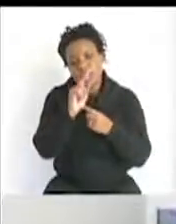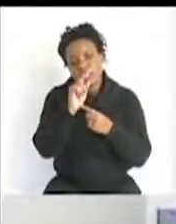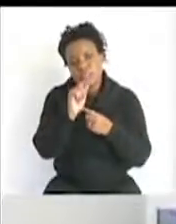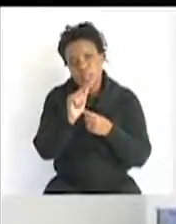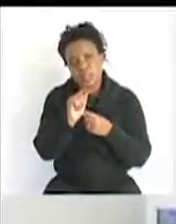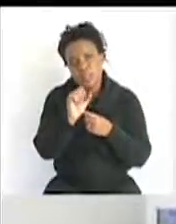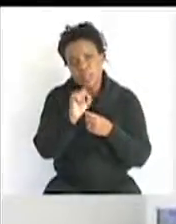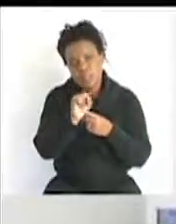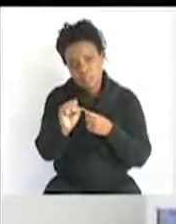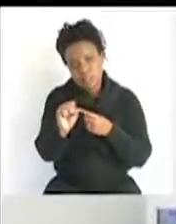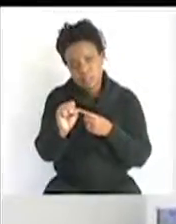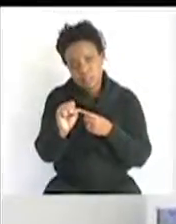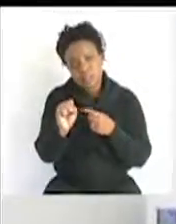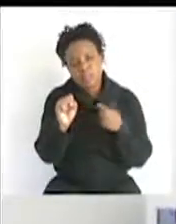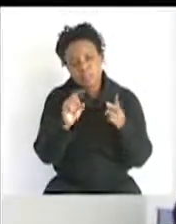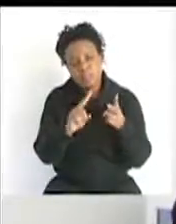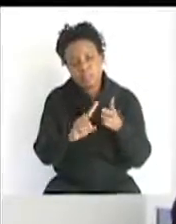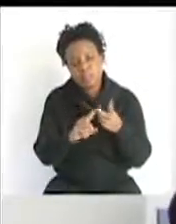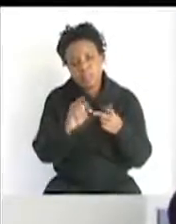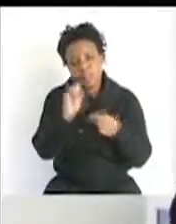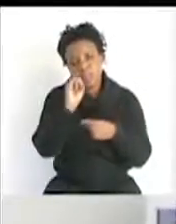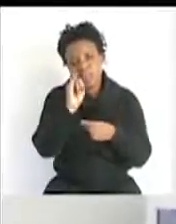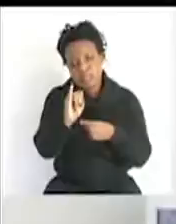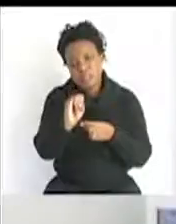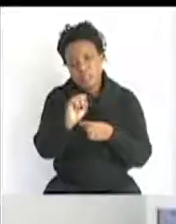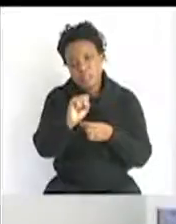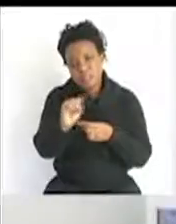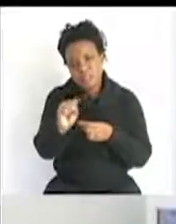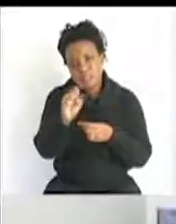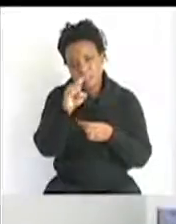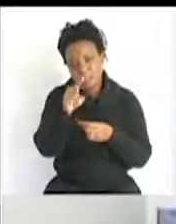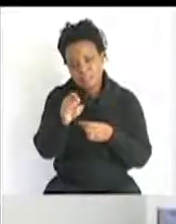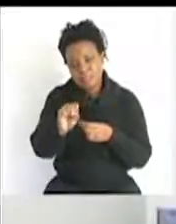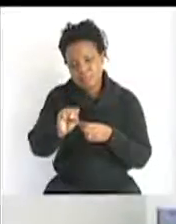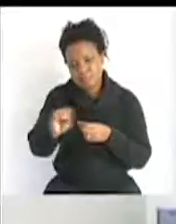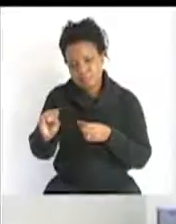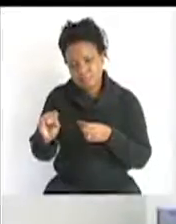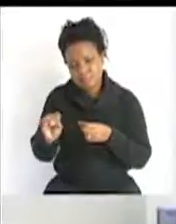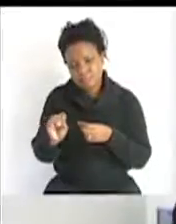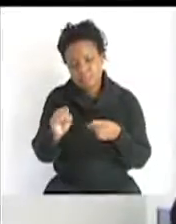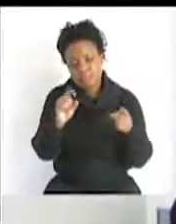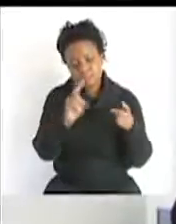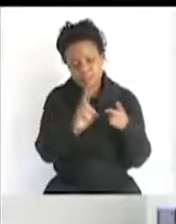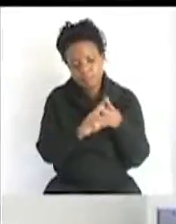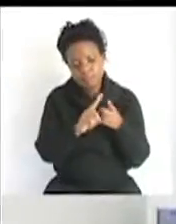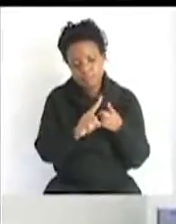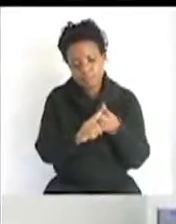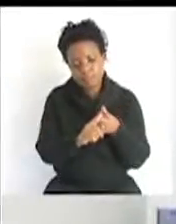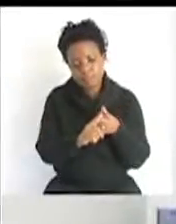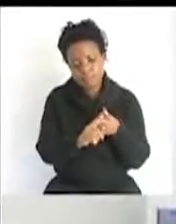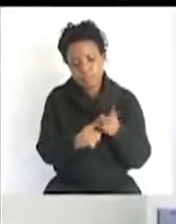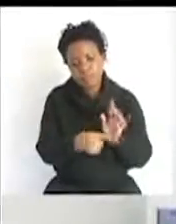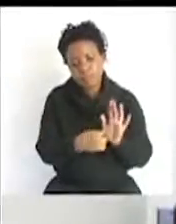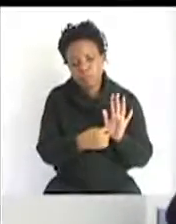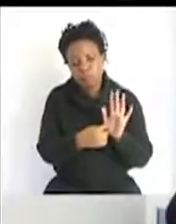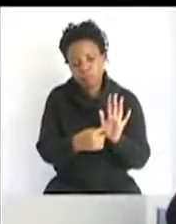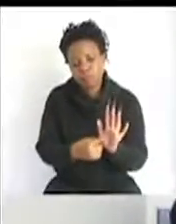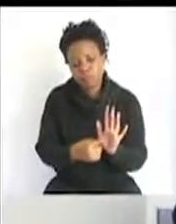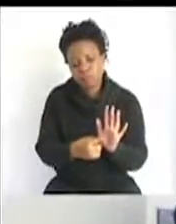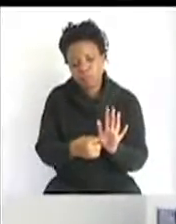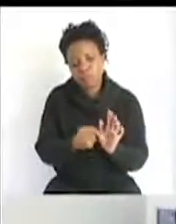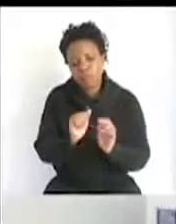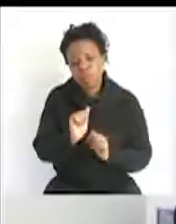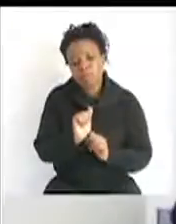it's with an apostrophe. It's without an apostrophe shows possession. What does that mean?